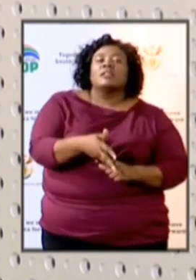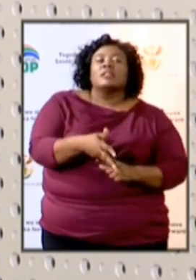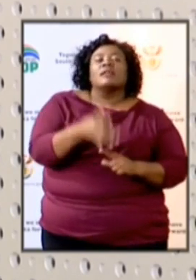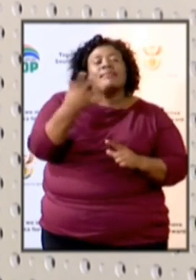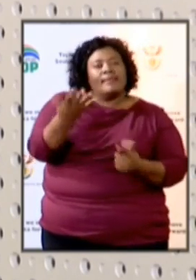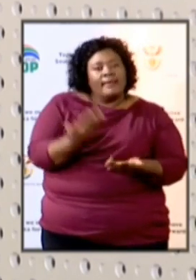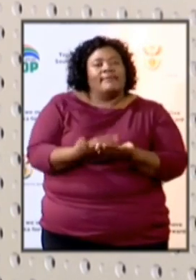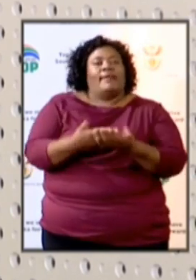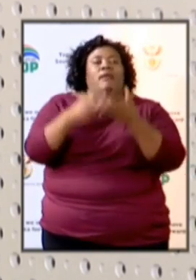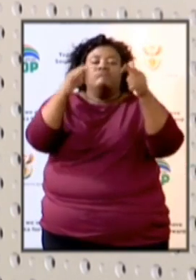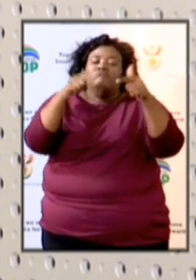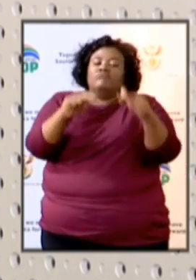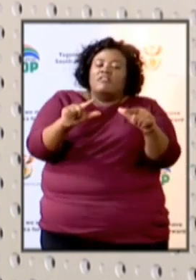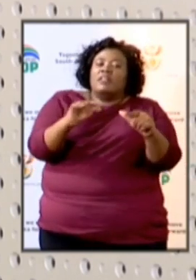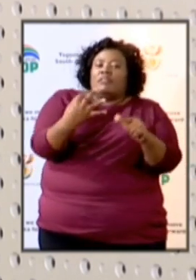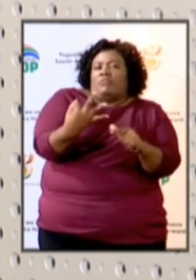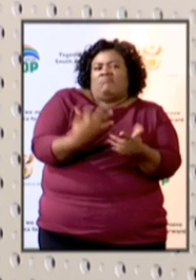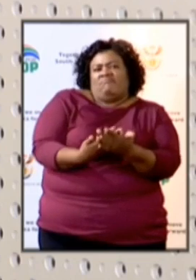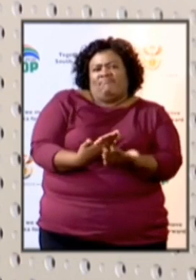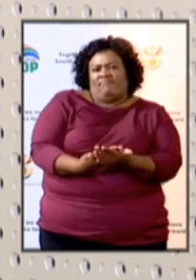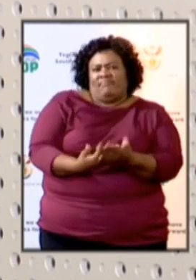to level three.